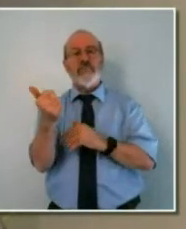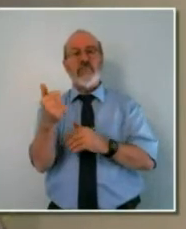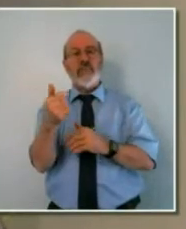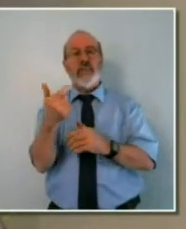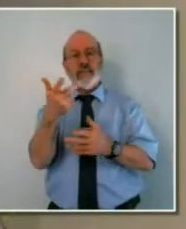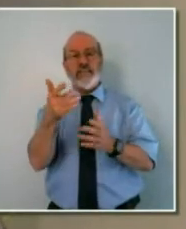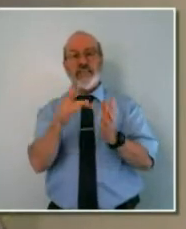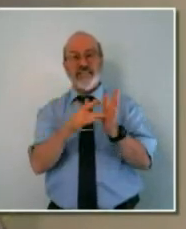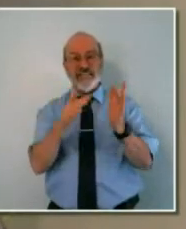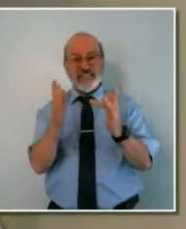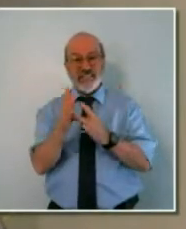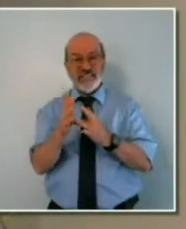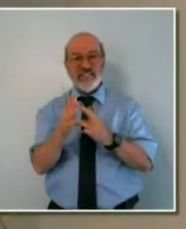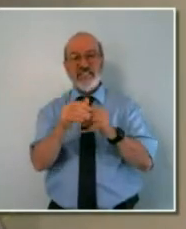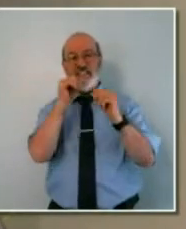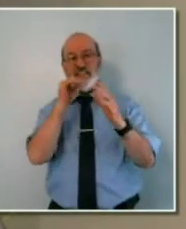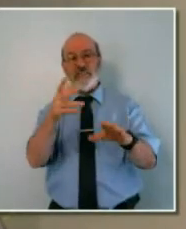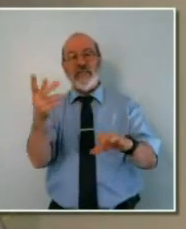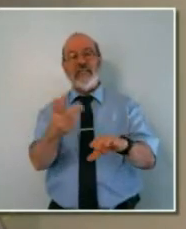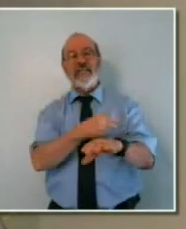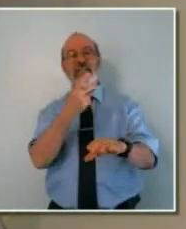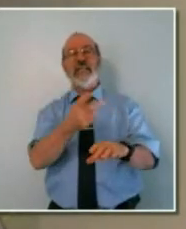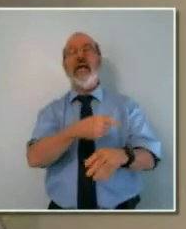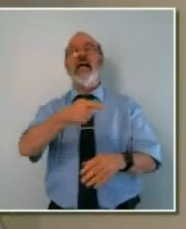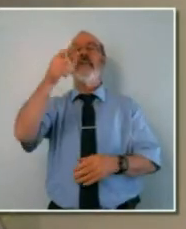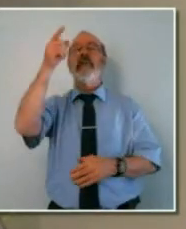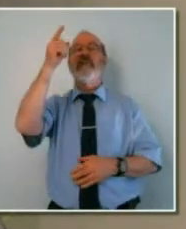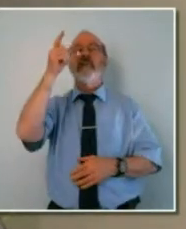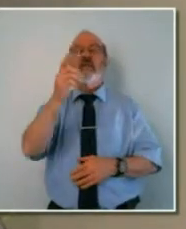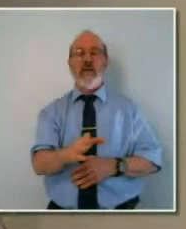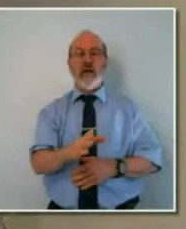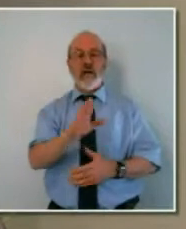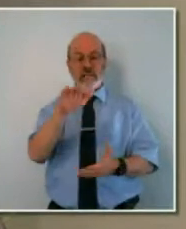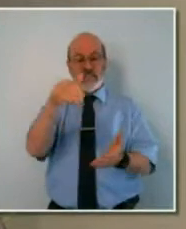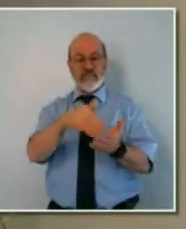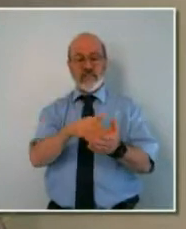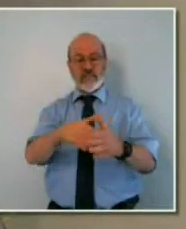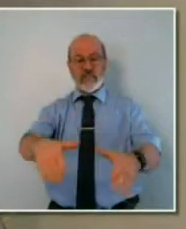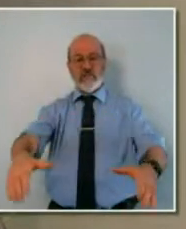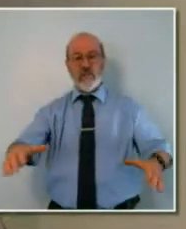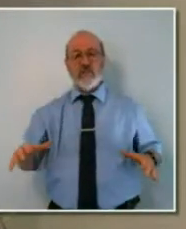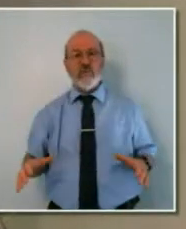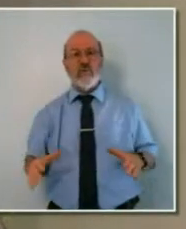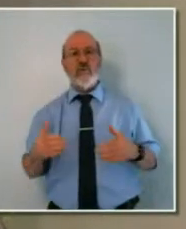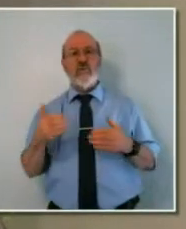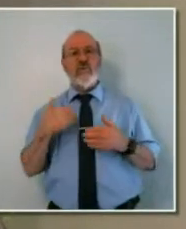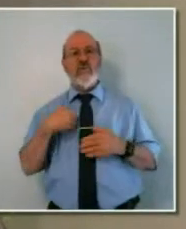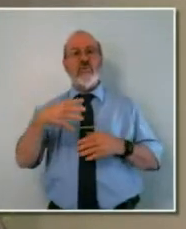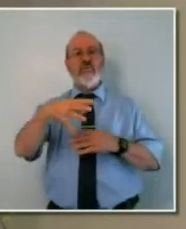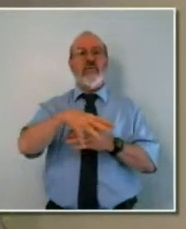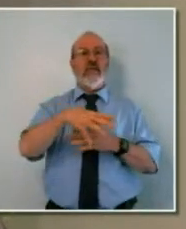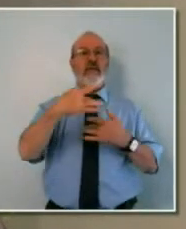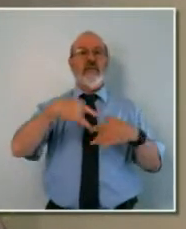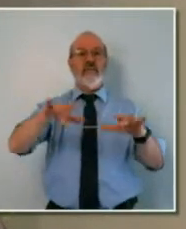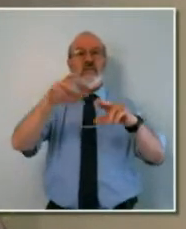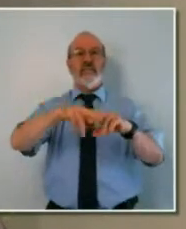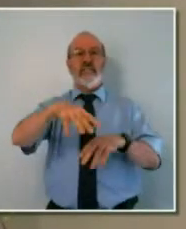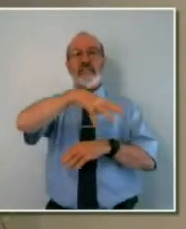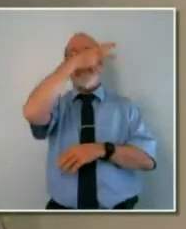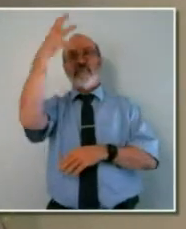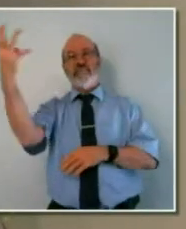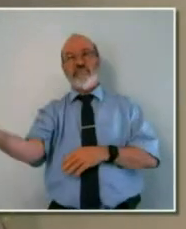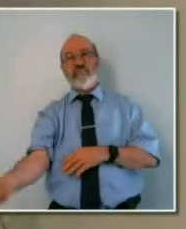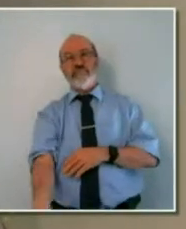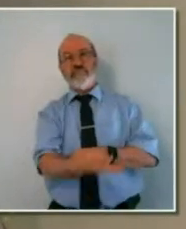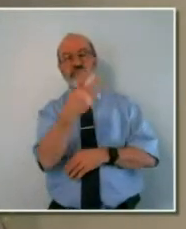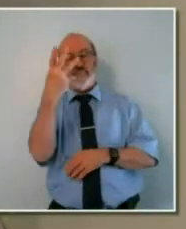Jesus, the blessed Lamb of God in the midst of the throne. So we have the mercy seat, the throne